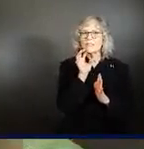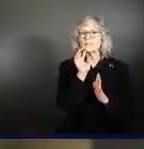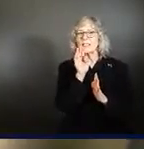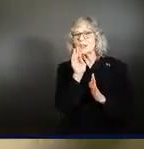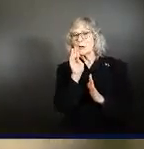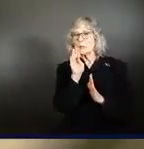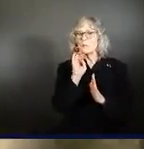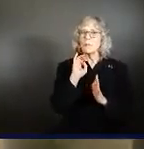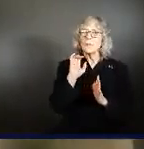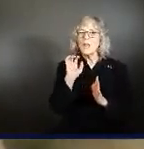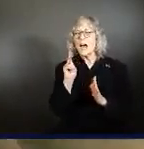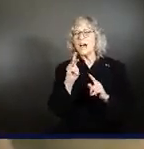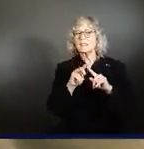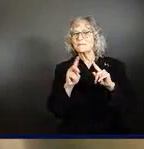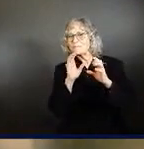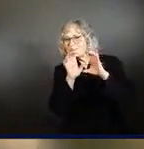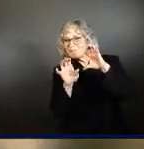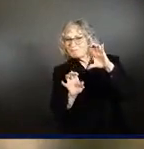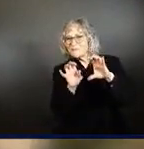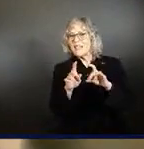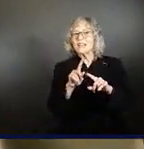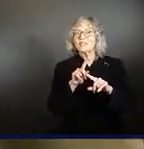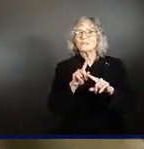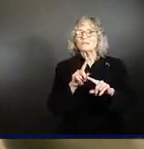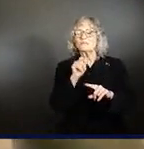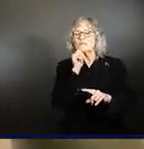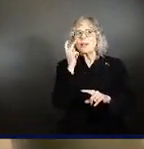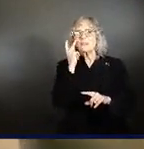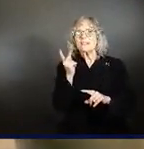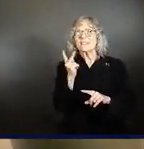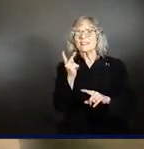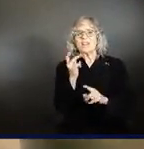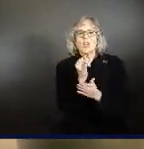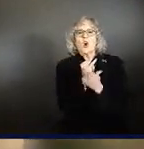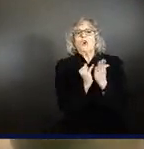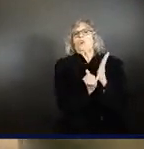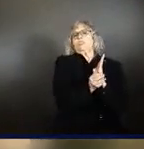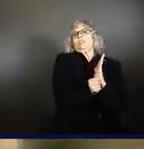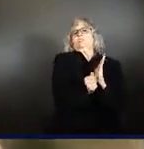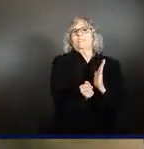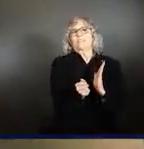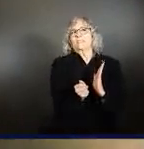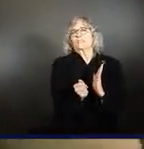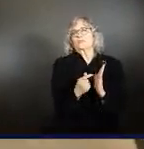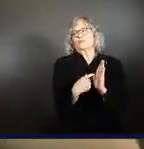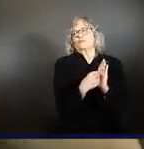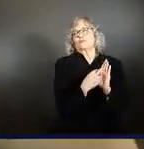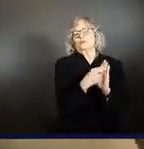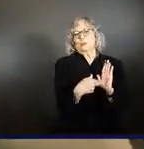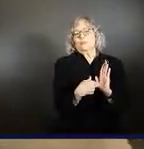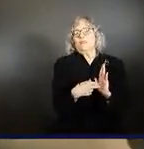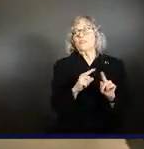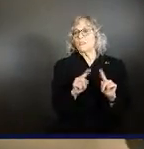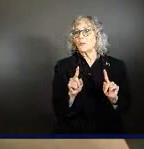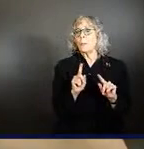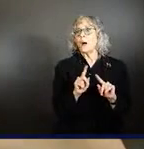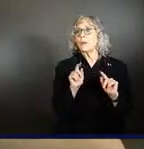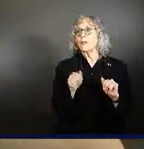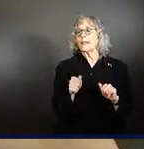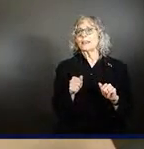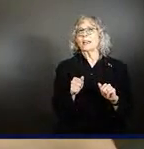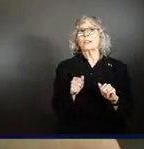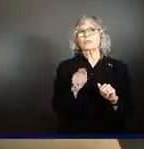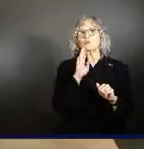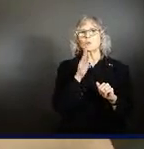won't be able to see these artistic representations that you typically see from these exoplanets. But we can get direct light from some